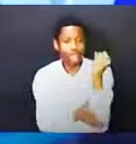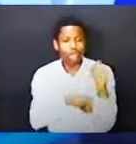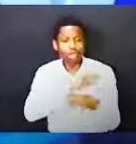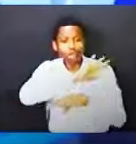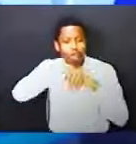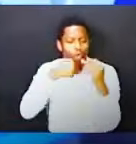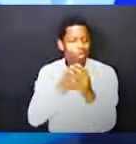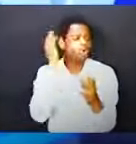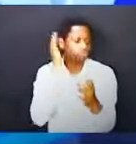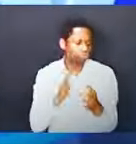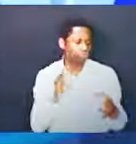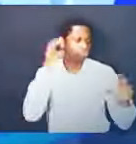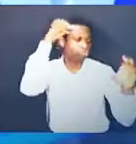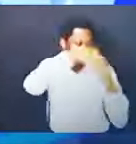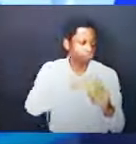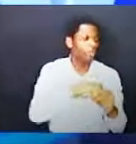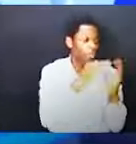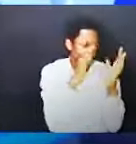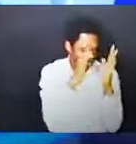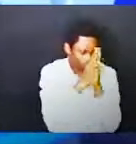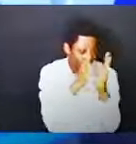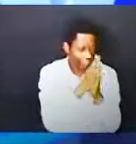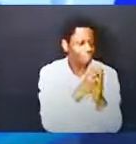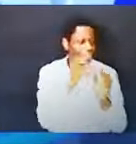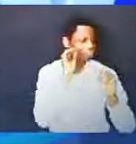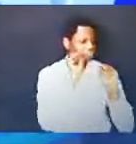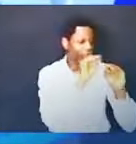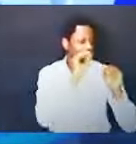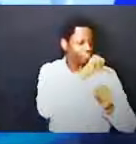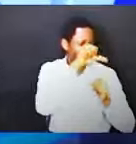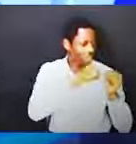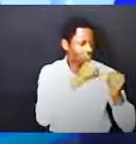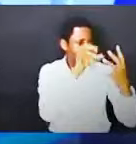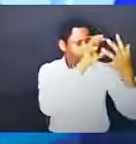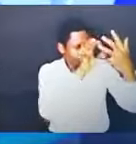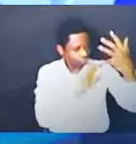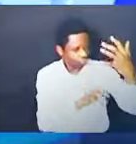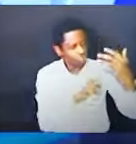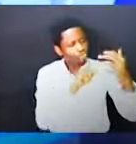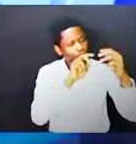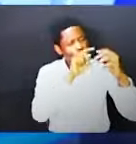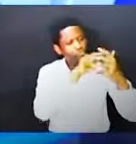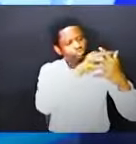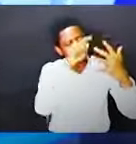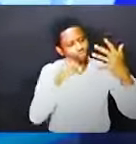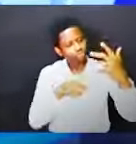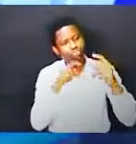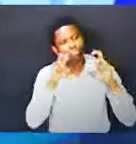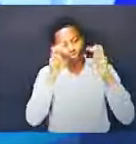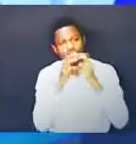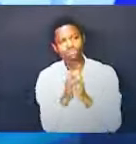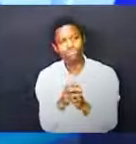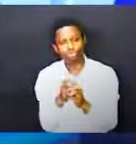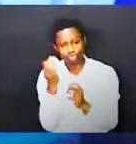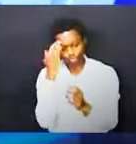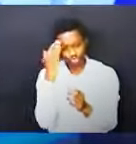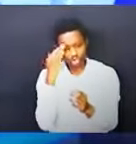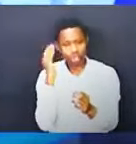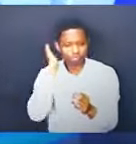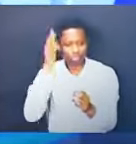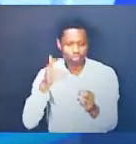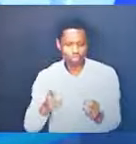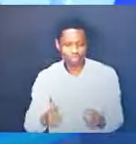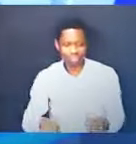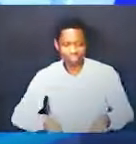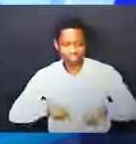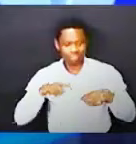yenina, your best sorry ejina near di butai echi. We are going to live a life worthy of the calling we have received. Na ye be bobra e